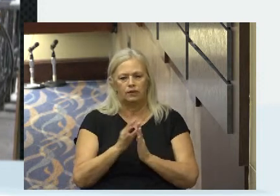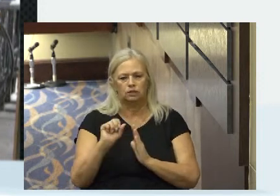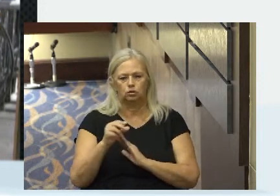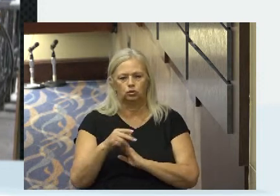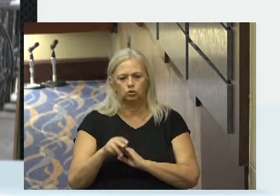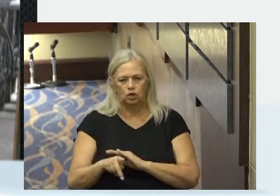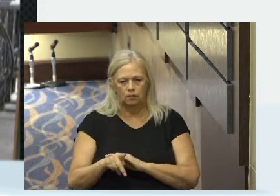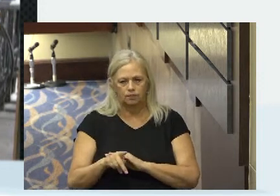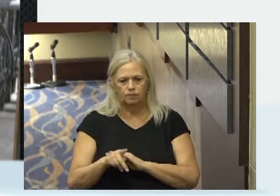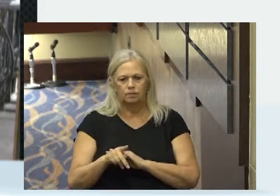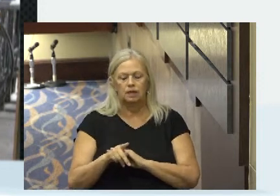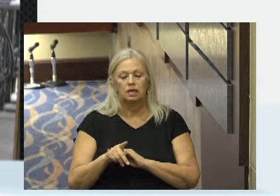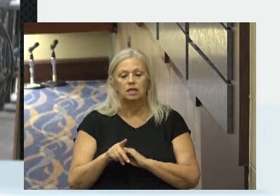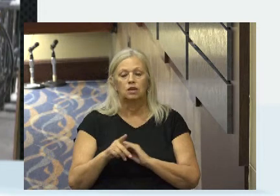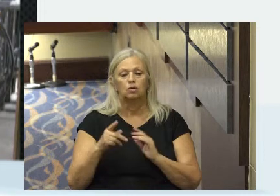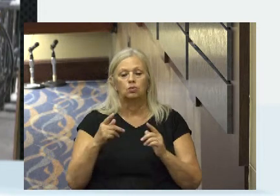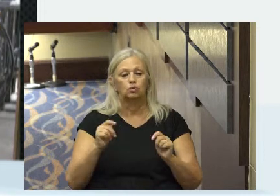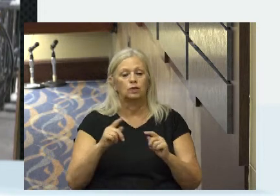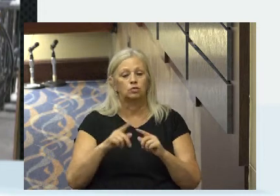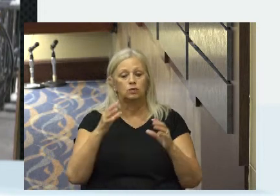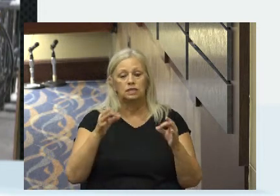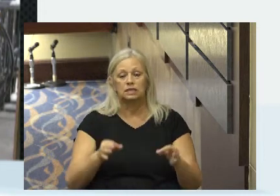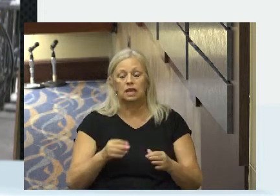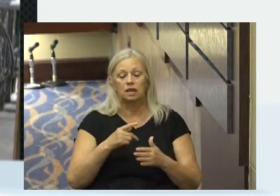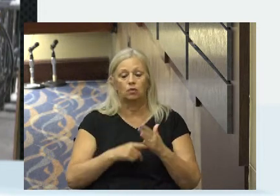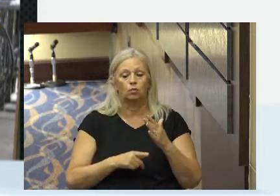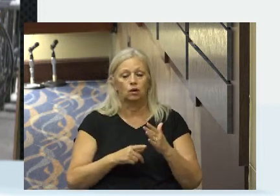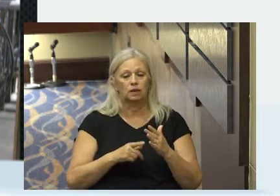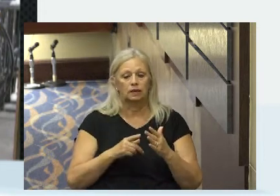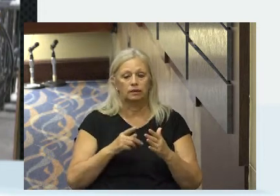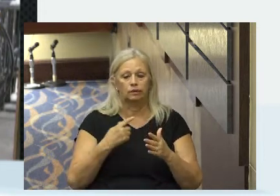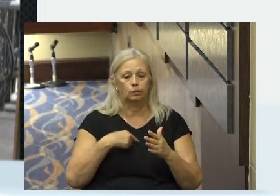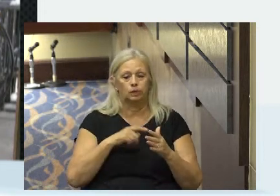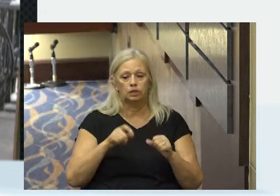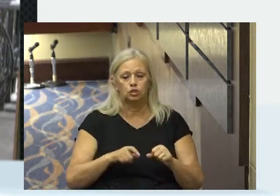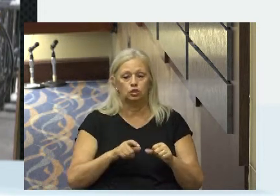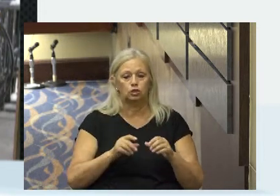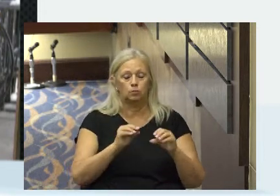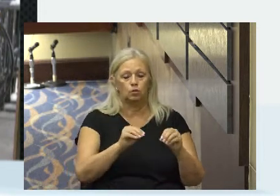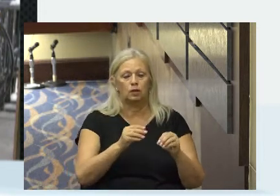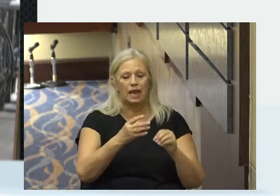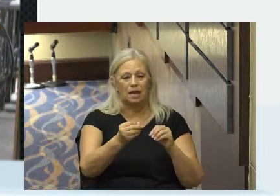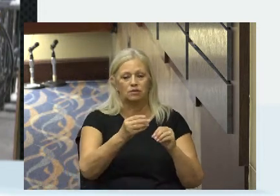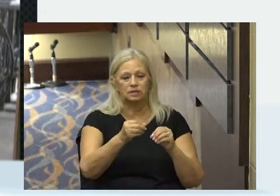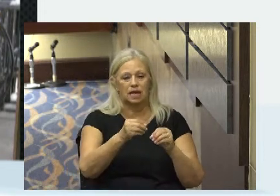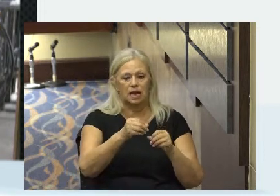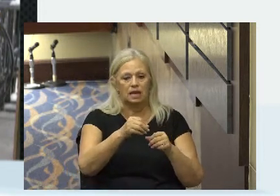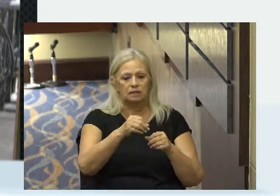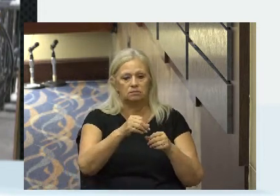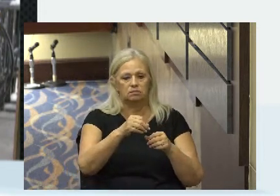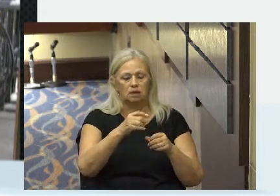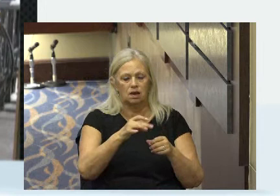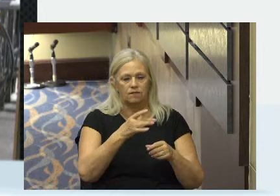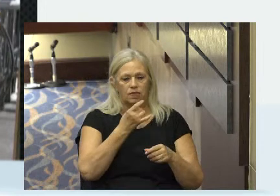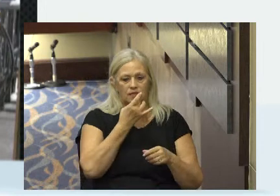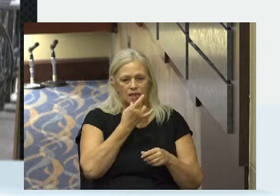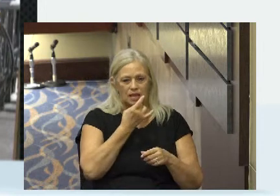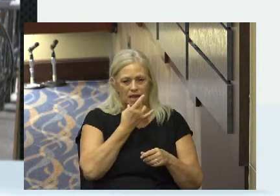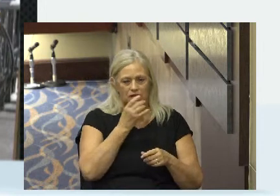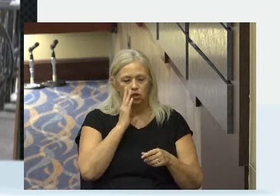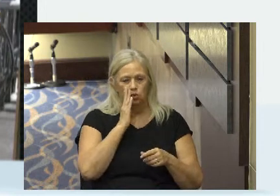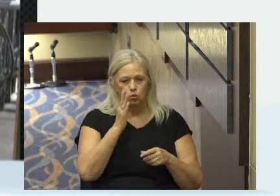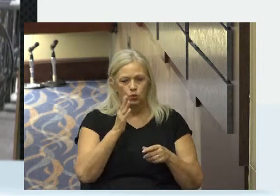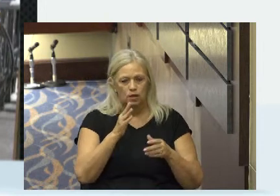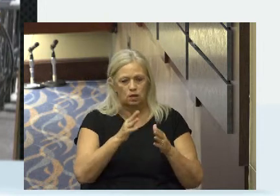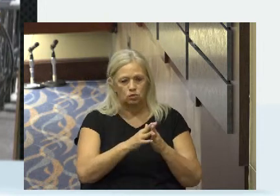for artists to determine what kind of cladding we should put on the outside of those light fixtures that will reflect